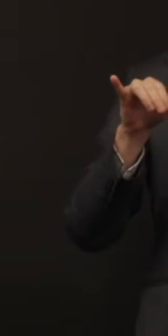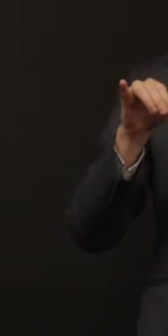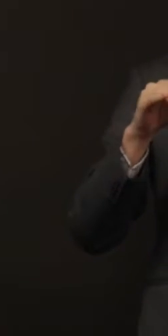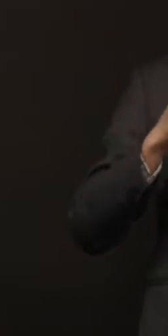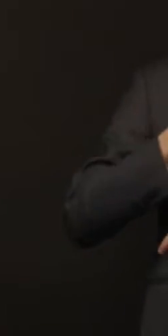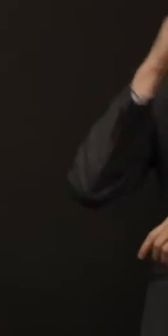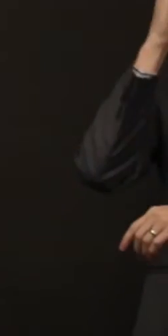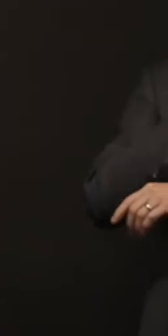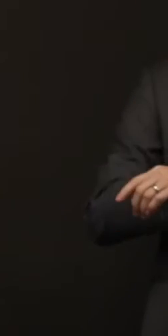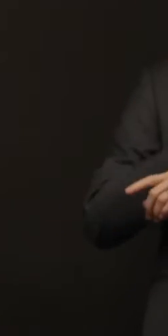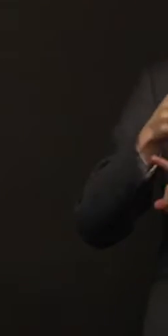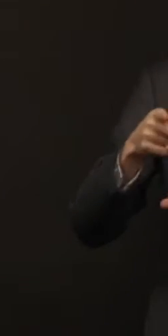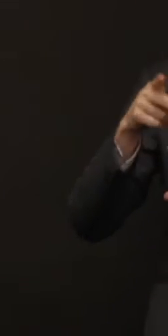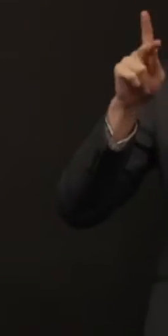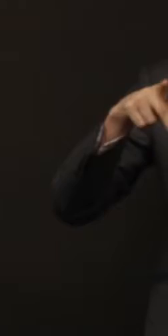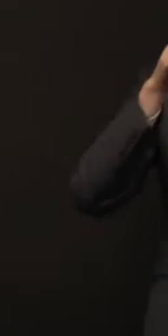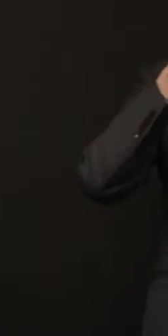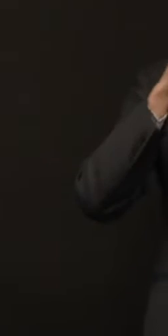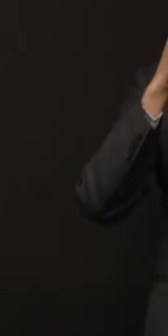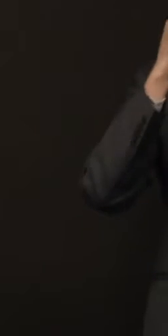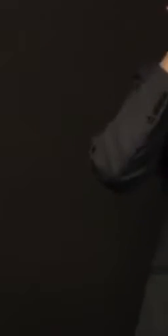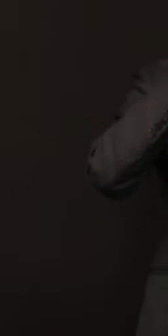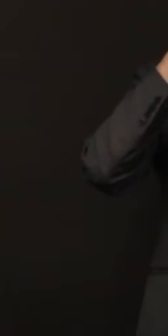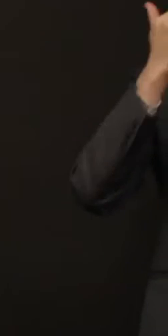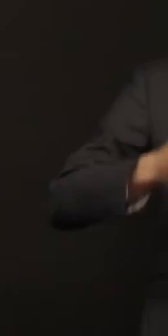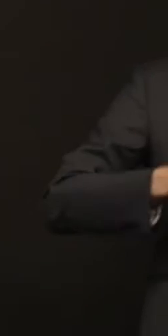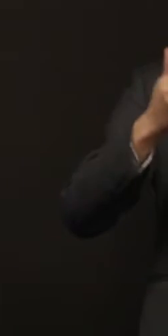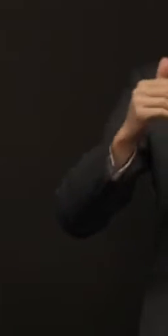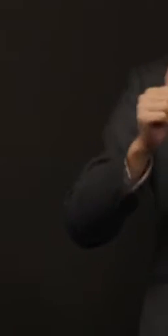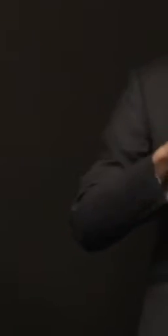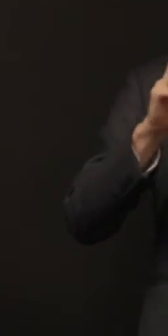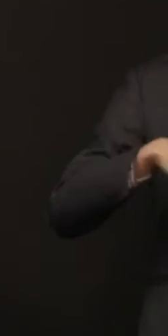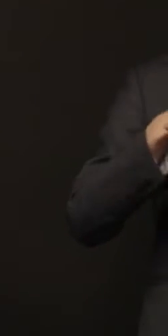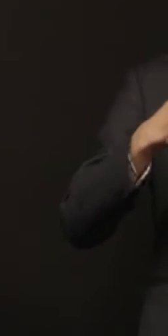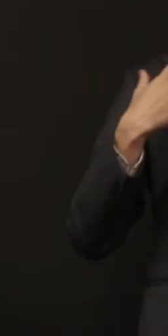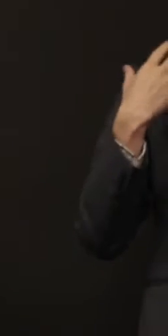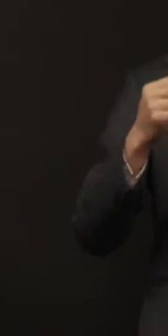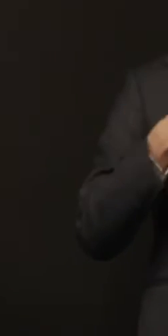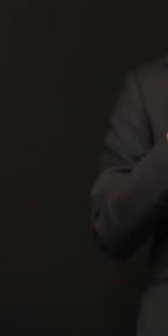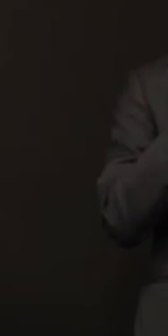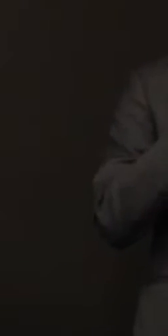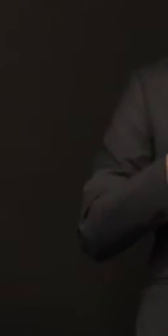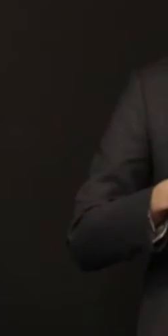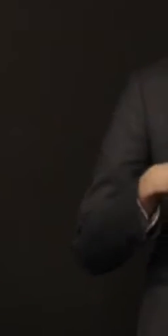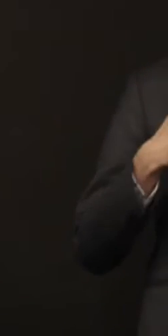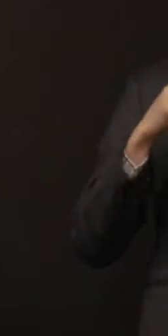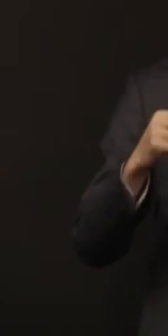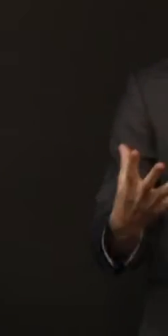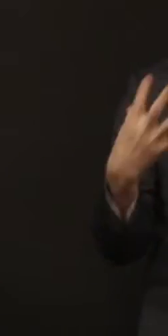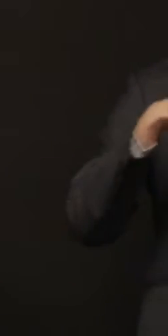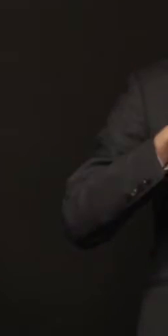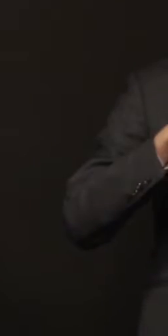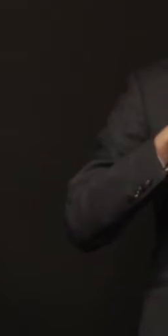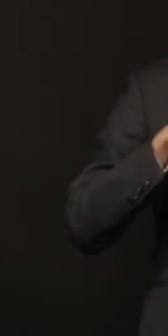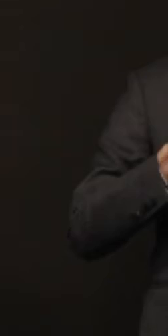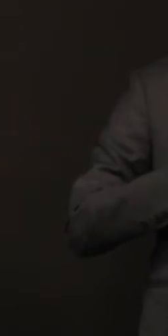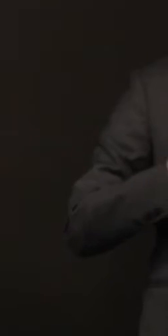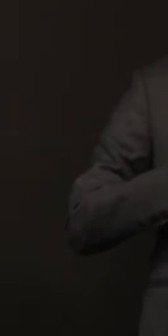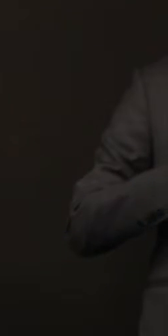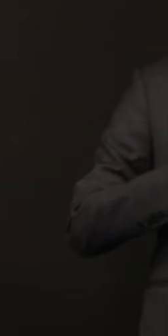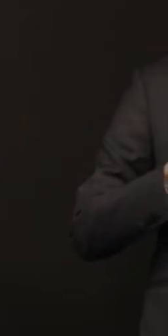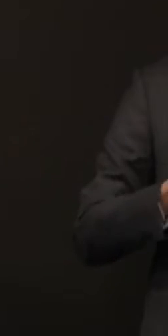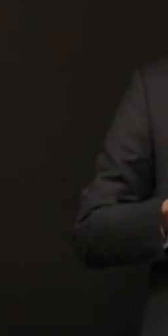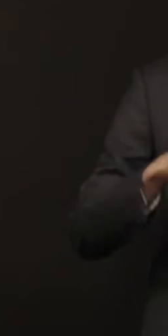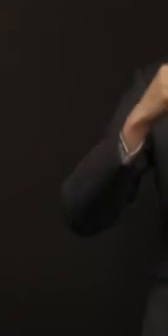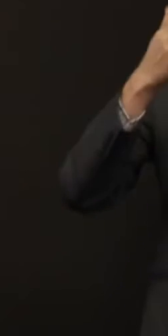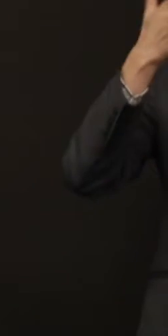someone who goes through life every day with the kind of courage I only wish I could possess. And because